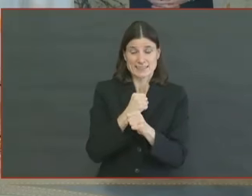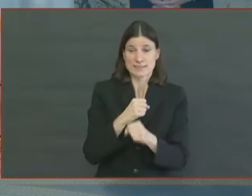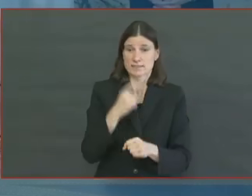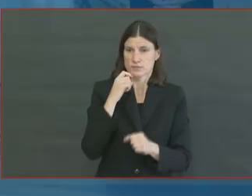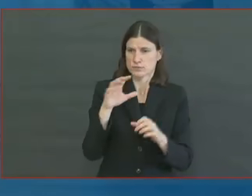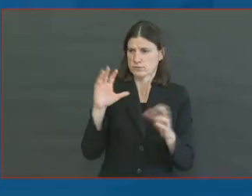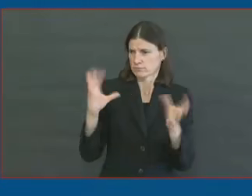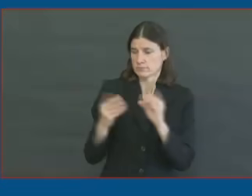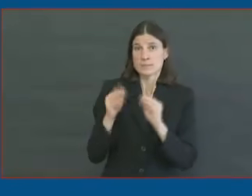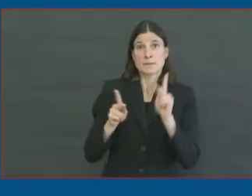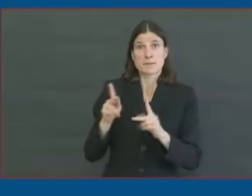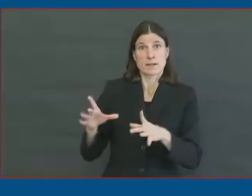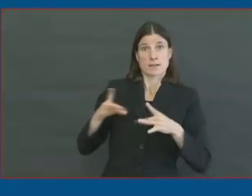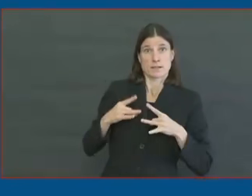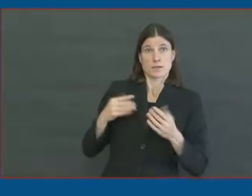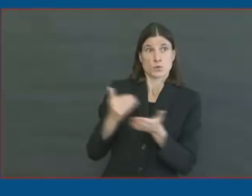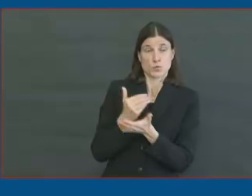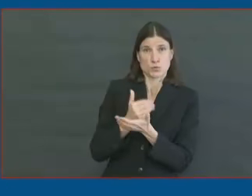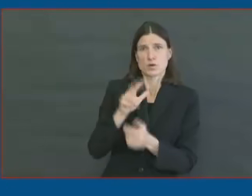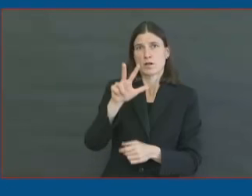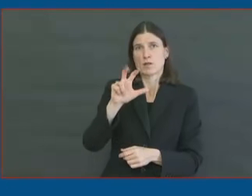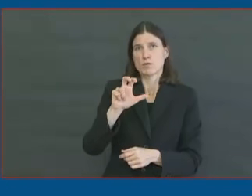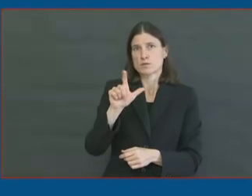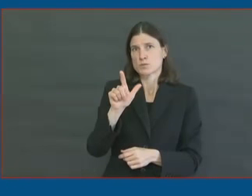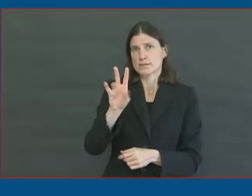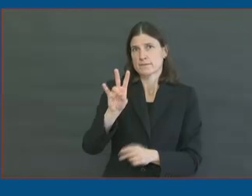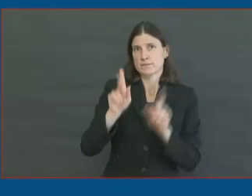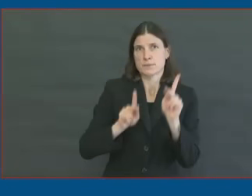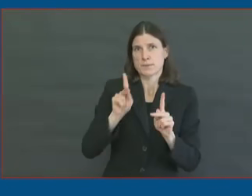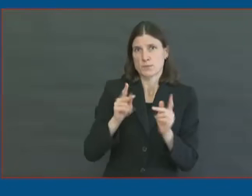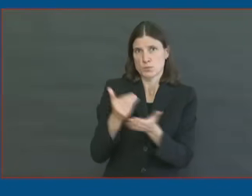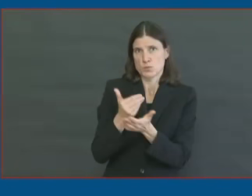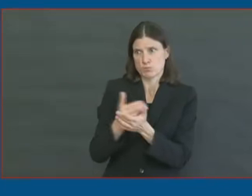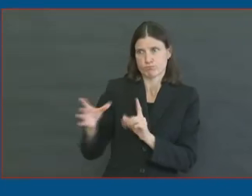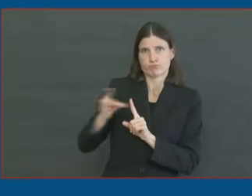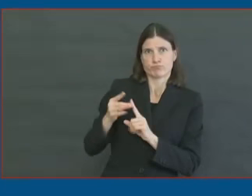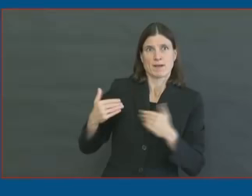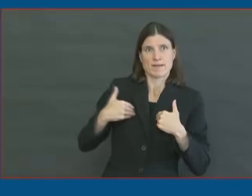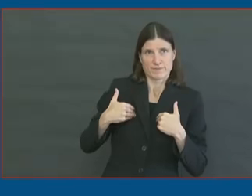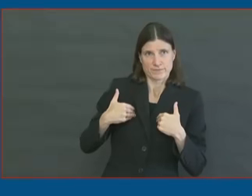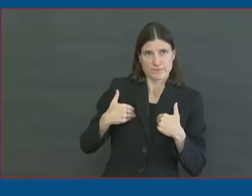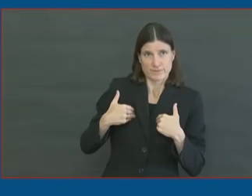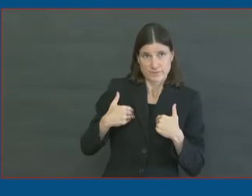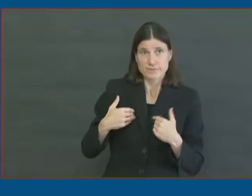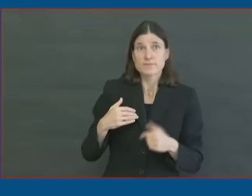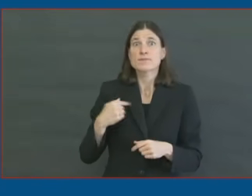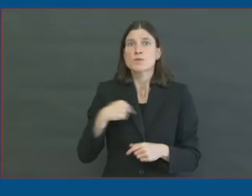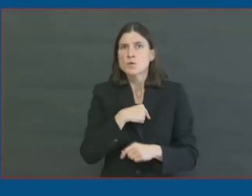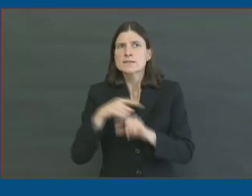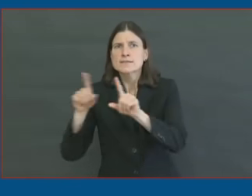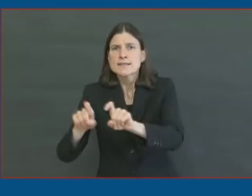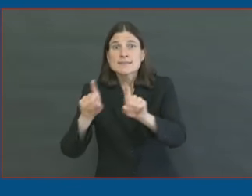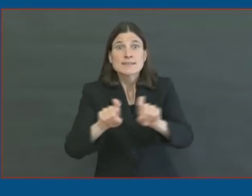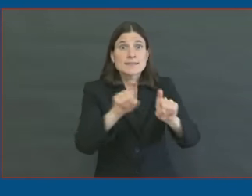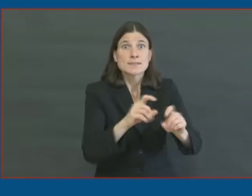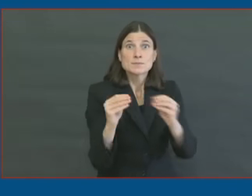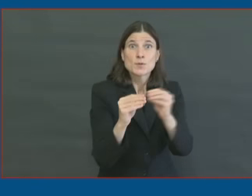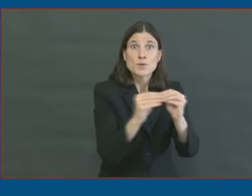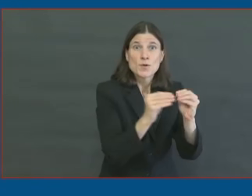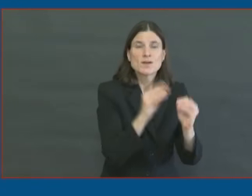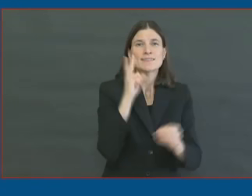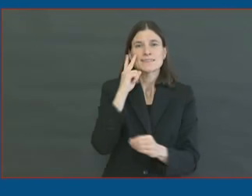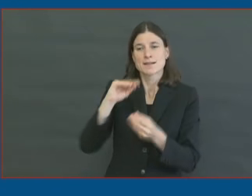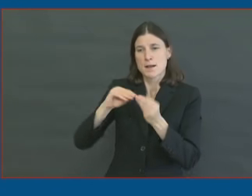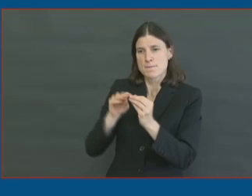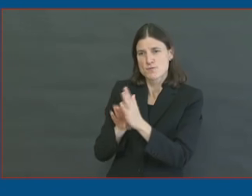new cases, continuing to ramp up our expanded testing system and seeing the results of that in the number of